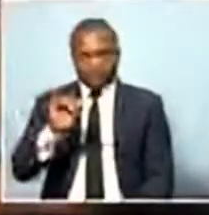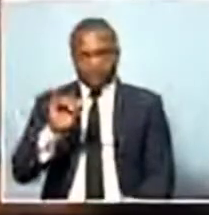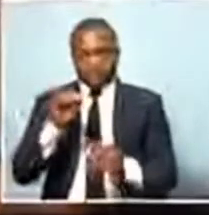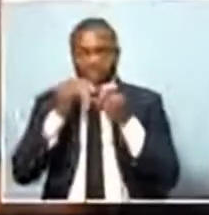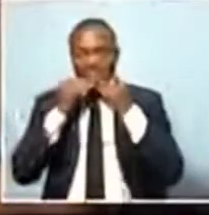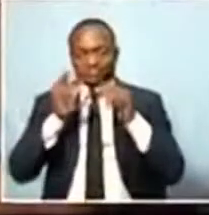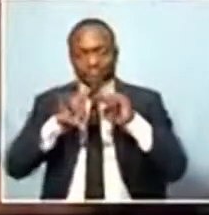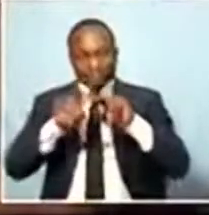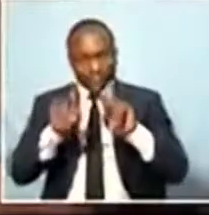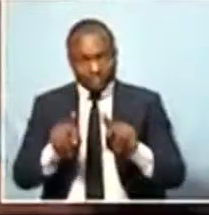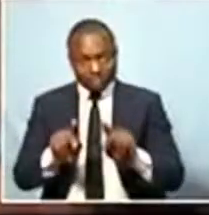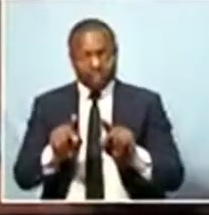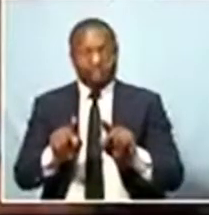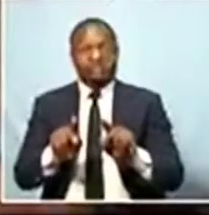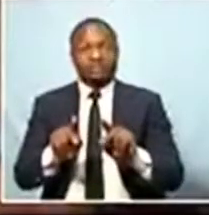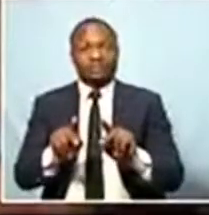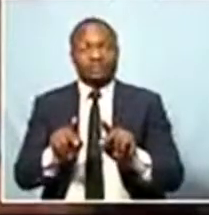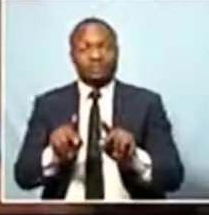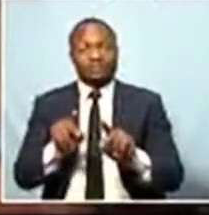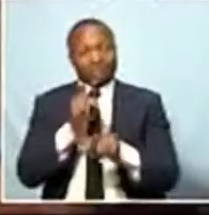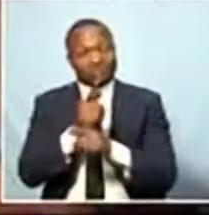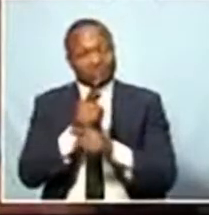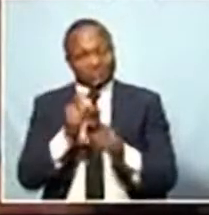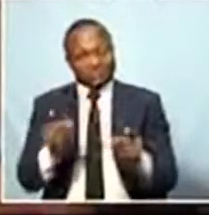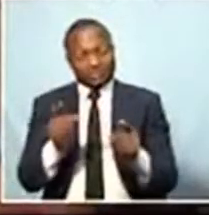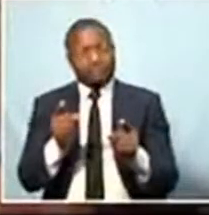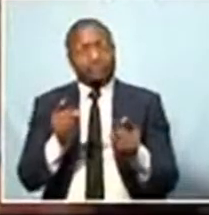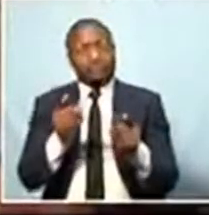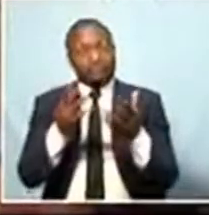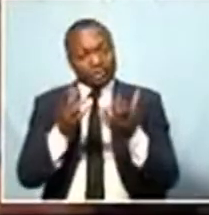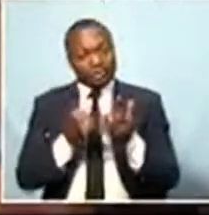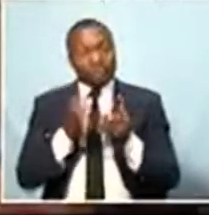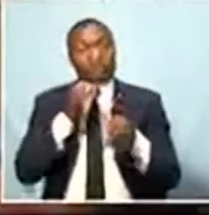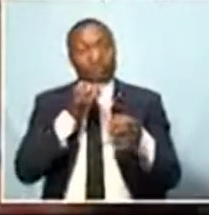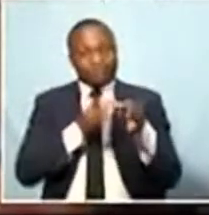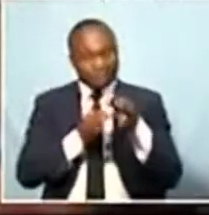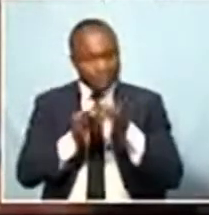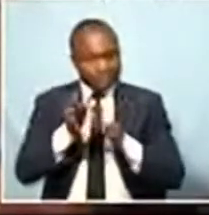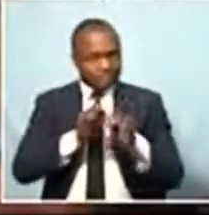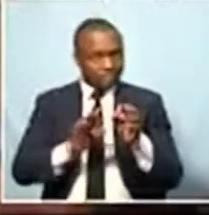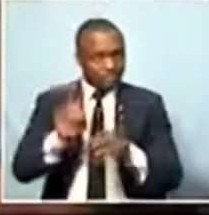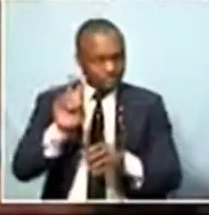Thank you, Chair. It's just a matter of seeking for clarity, Chair, on